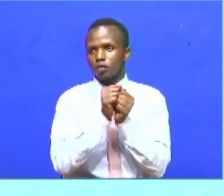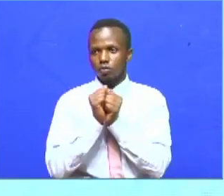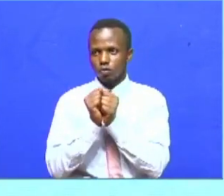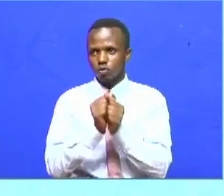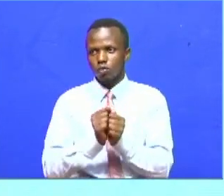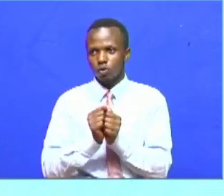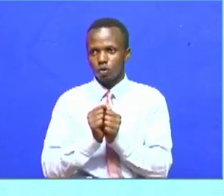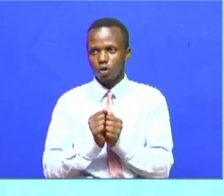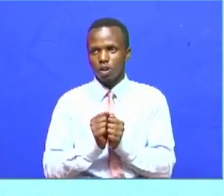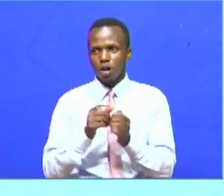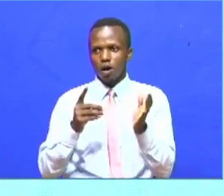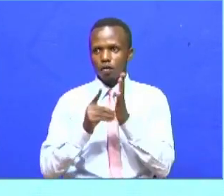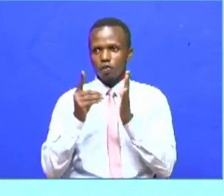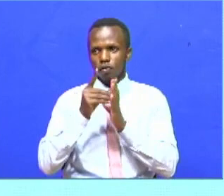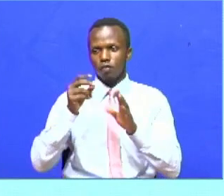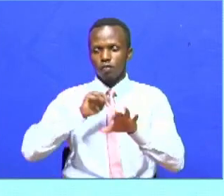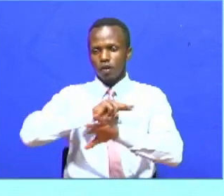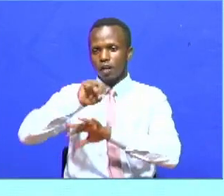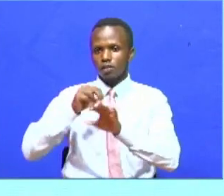of national development and